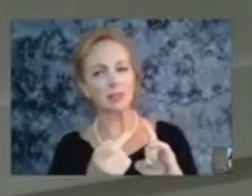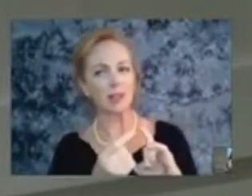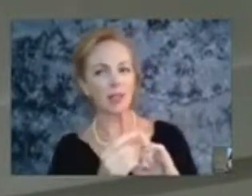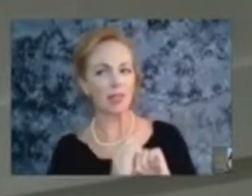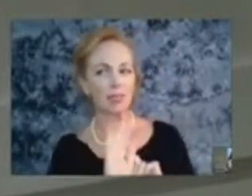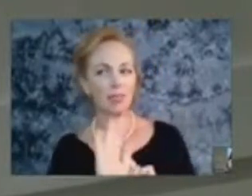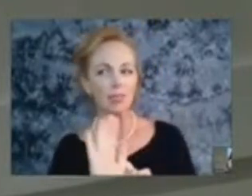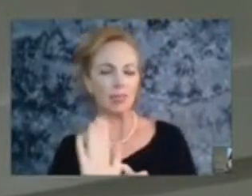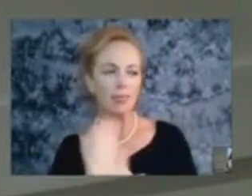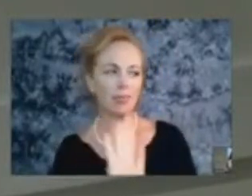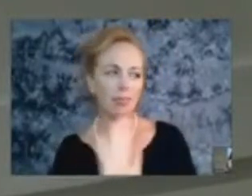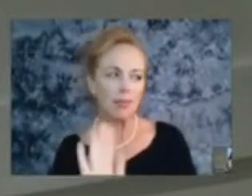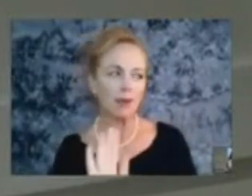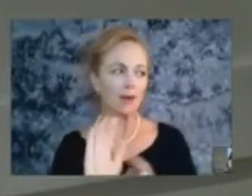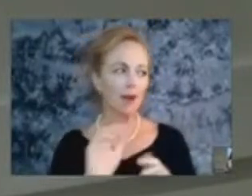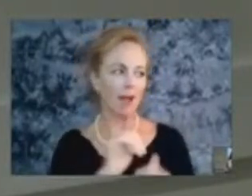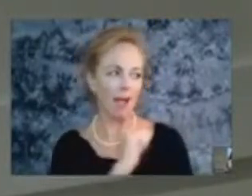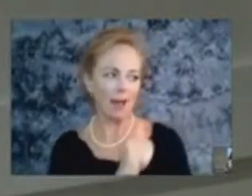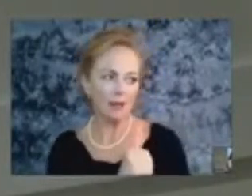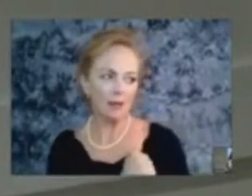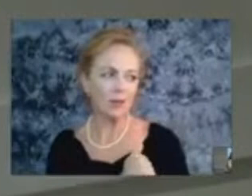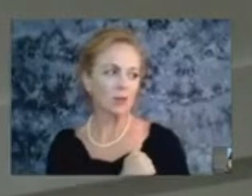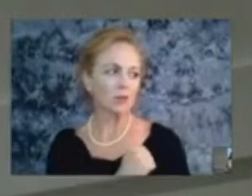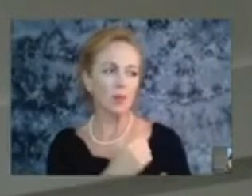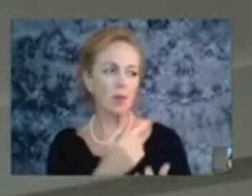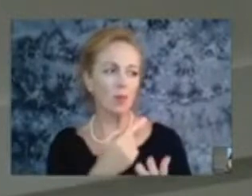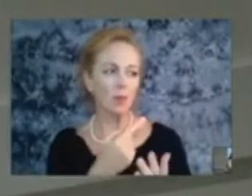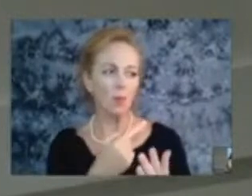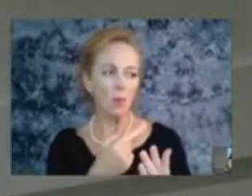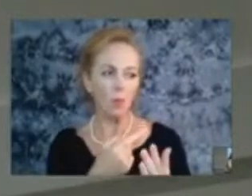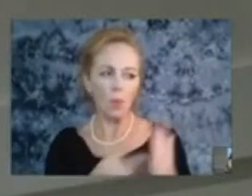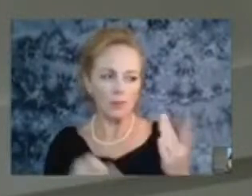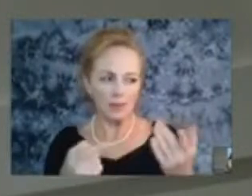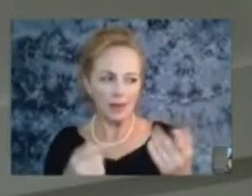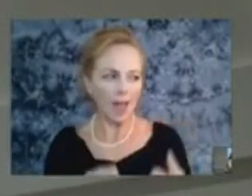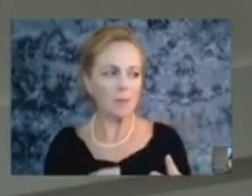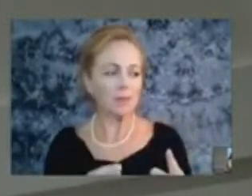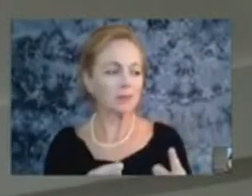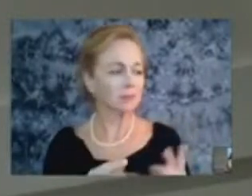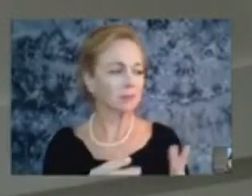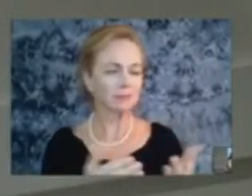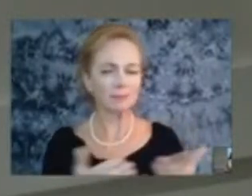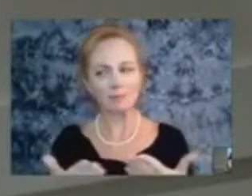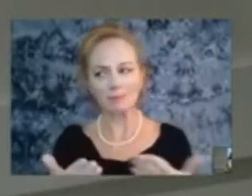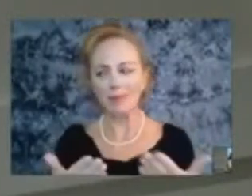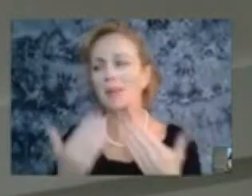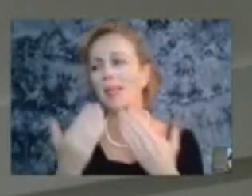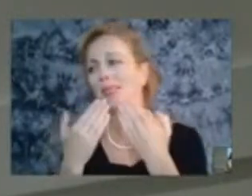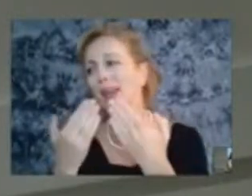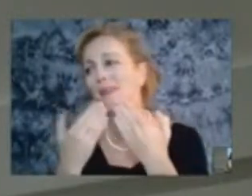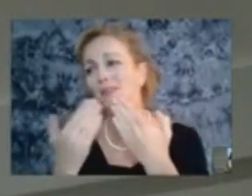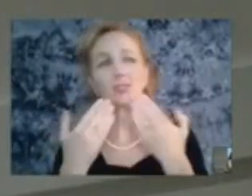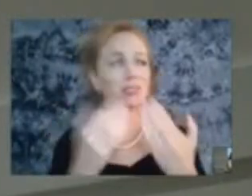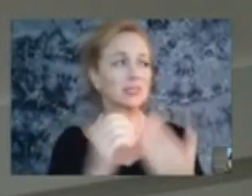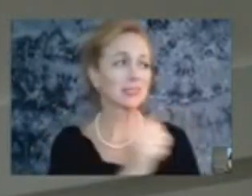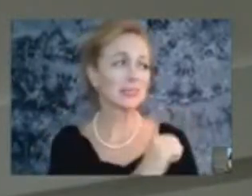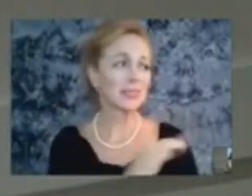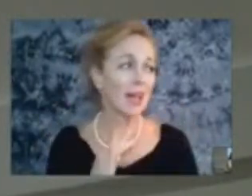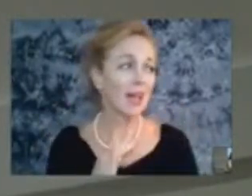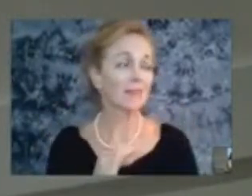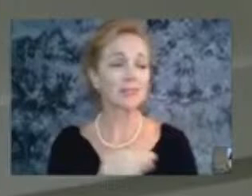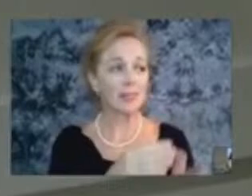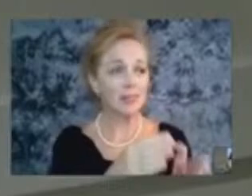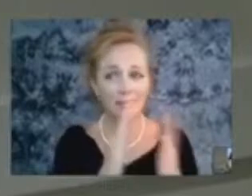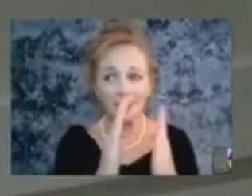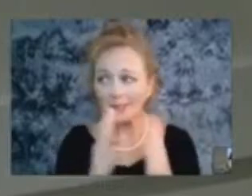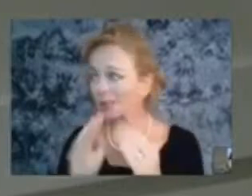toward what we're about to do. And I'm truly grateful to our staff for taking the time to listen to everyone and